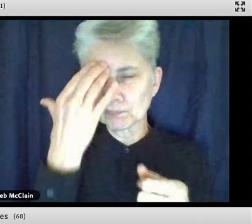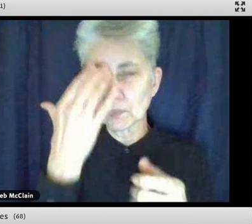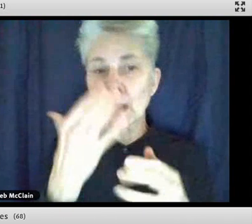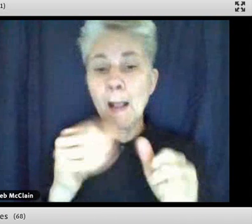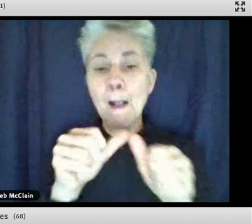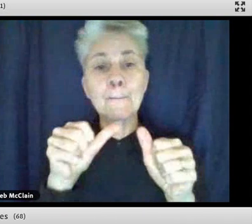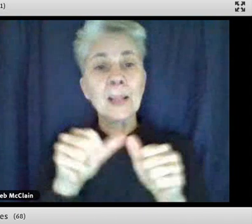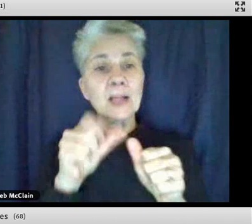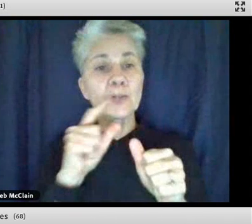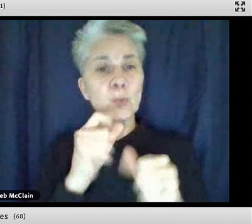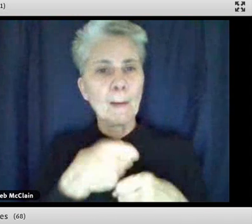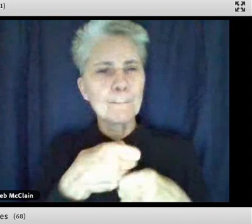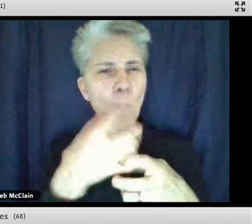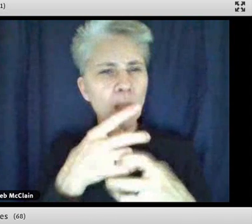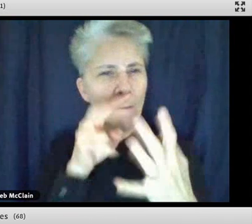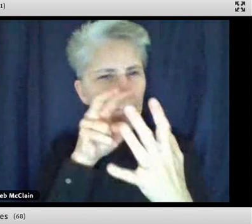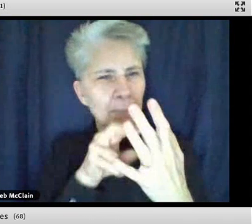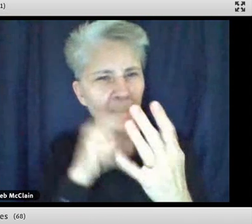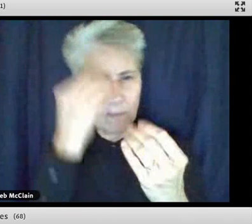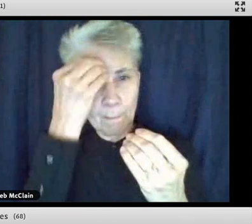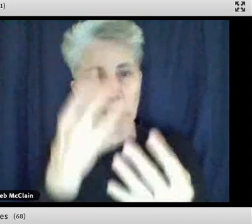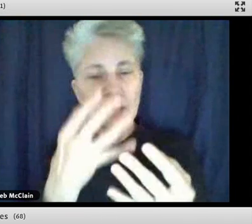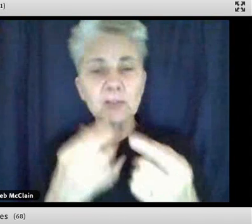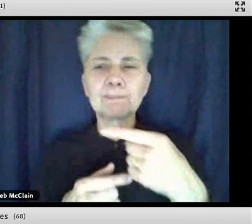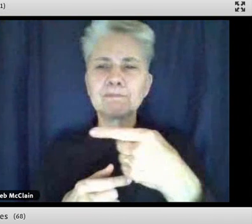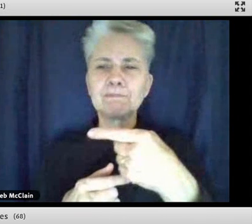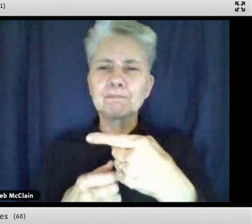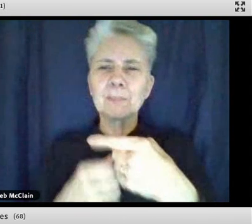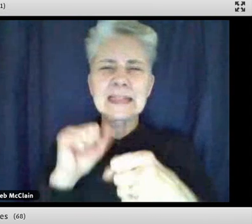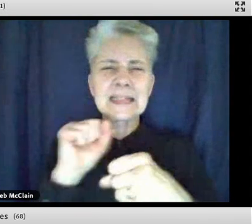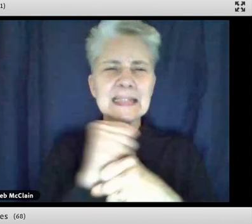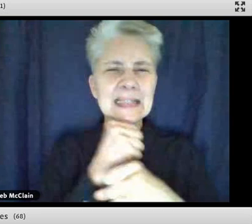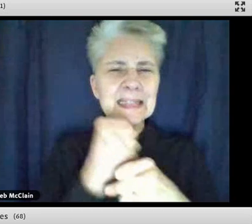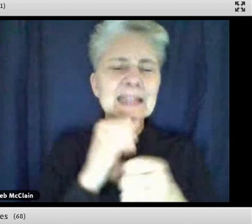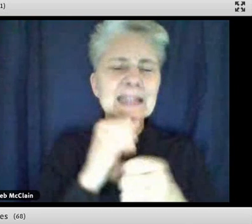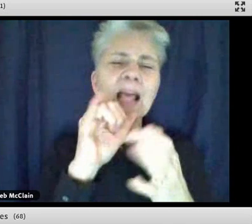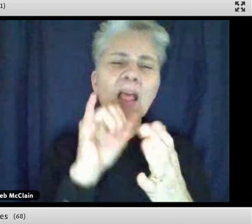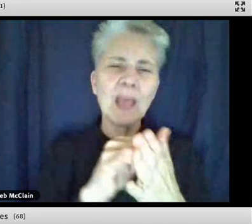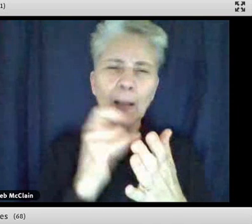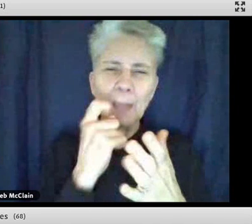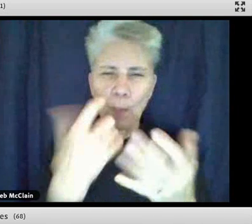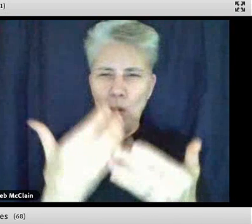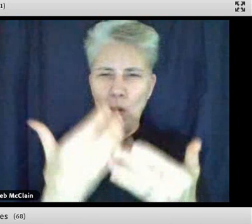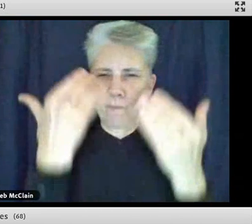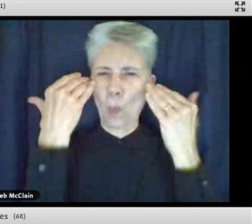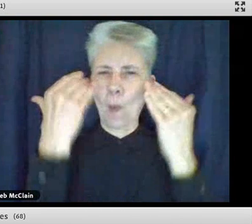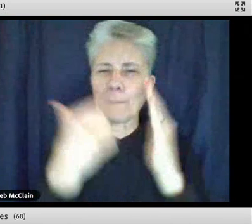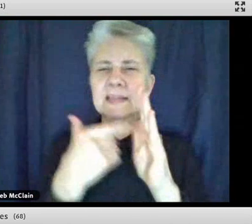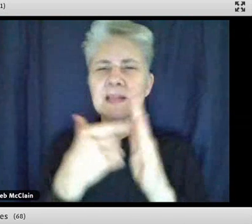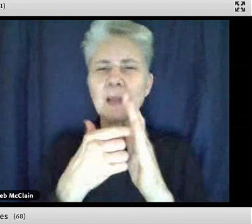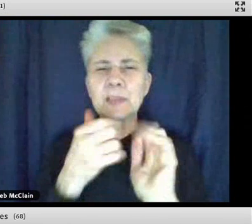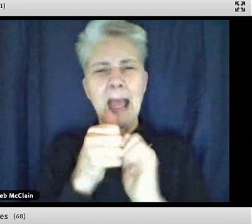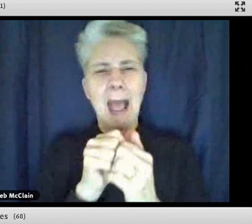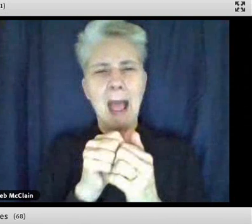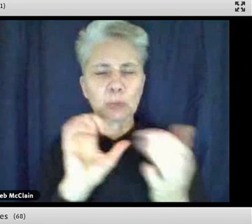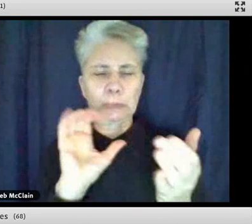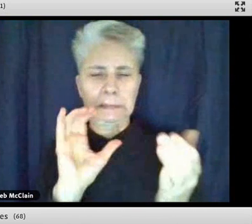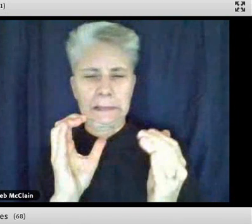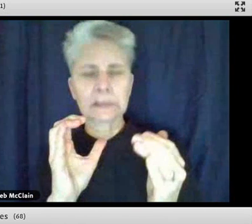you can go to for information. What are the statistics? Again, those can be a little bit overwhelming, and how to put those in